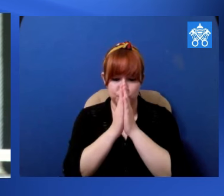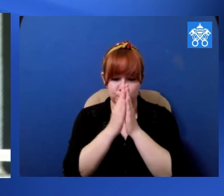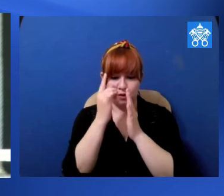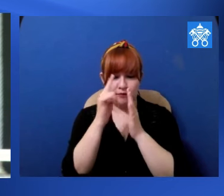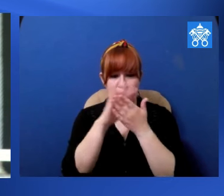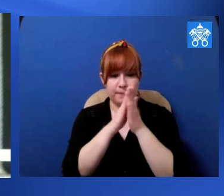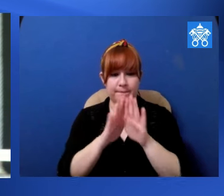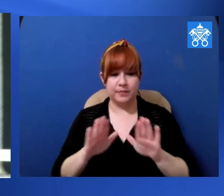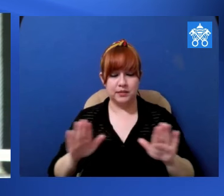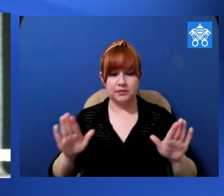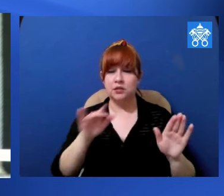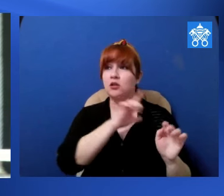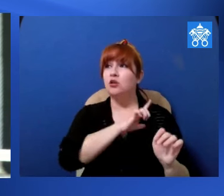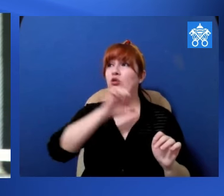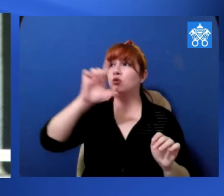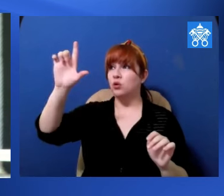Let's pray for peace.